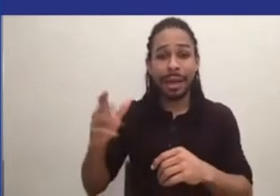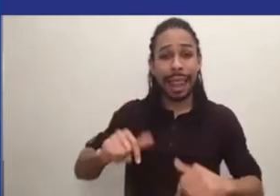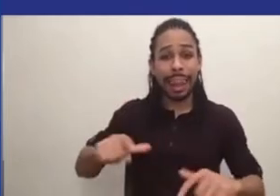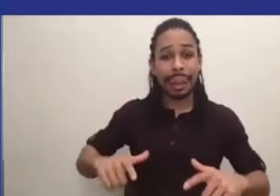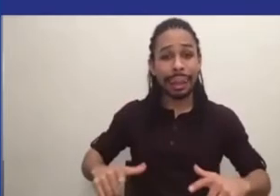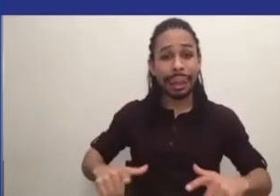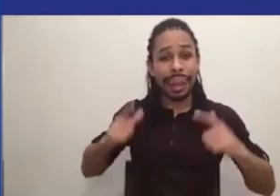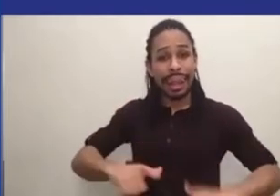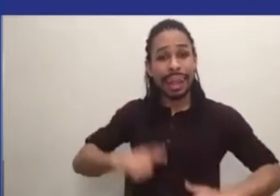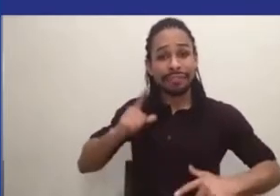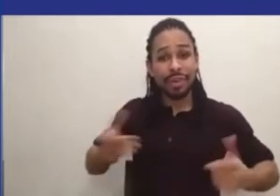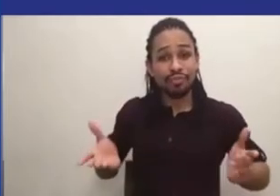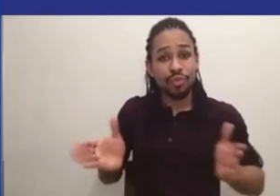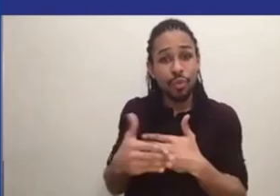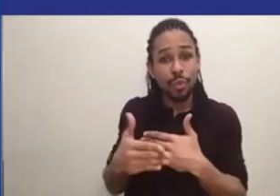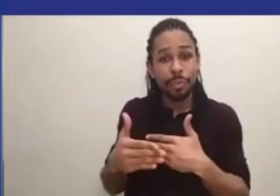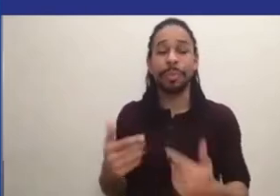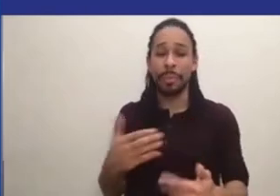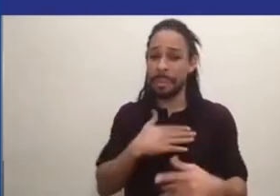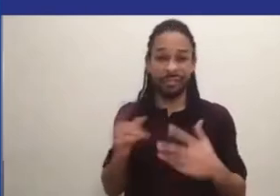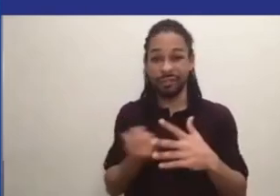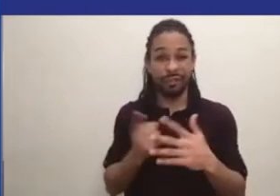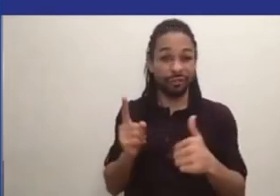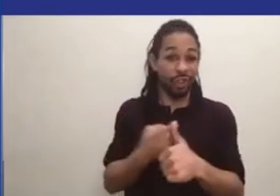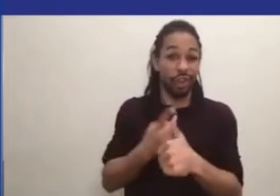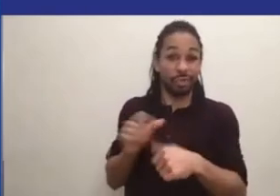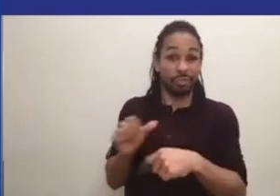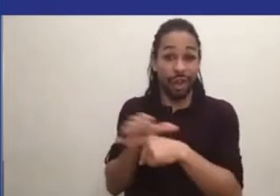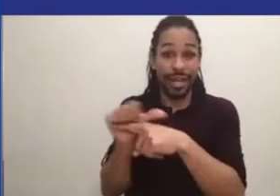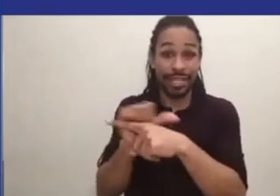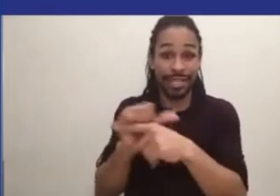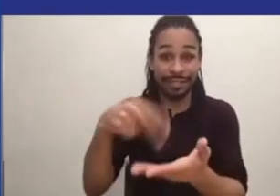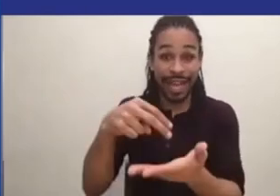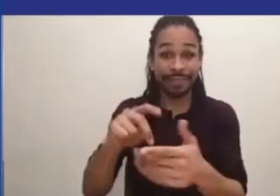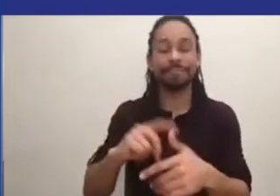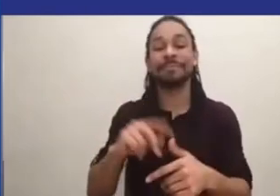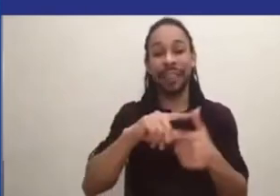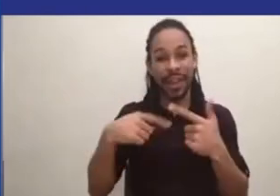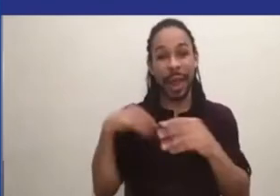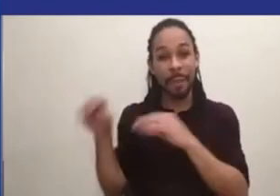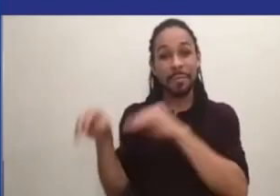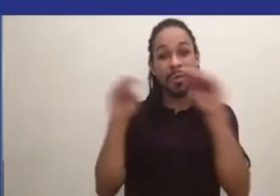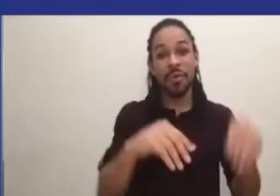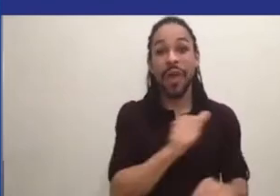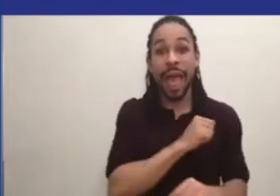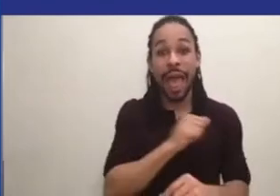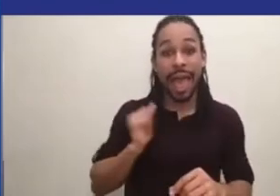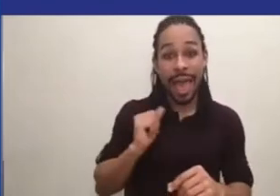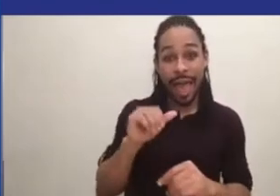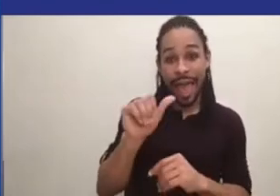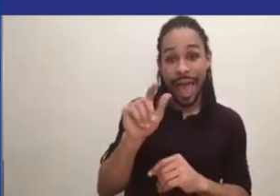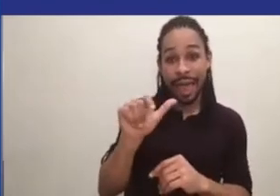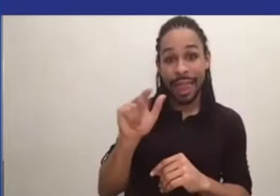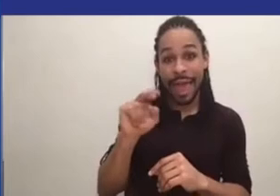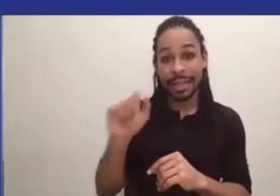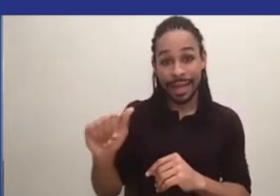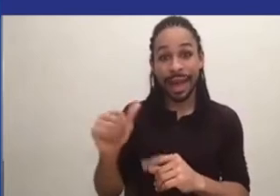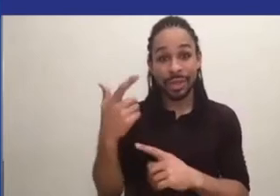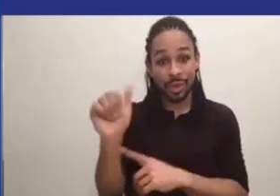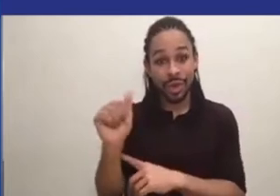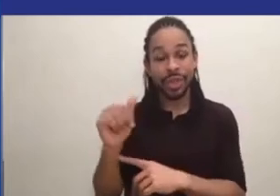dance. From there, I moved to Atlanta at the age of 6, where I started to find myself in the midst